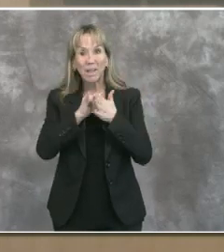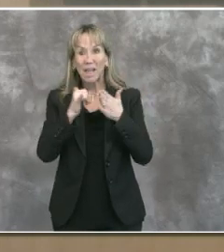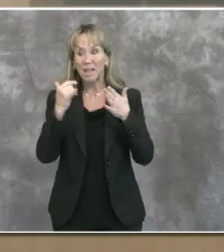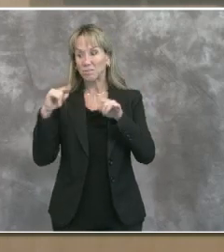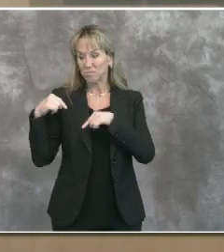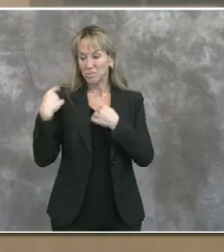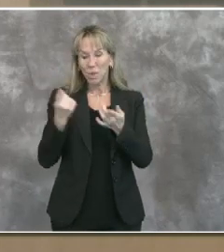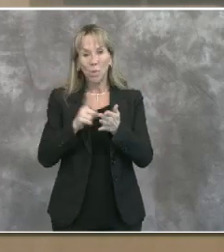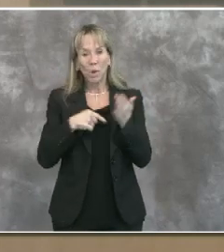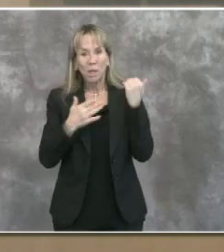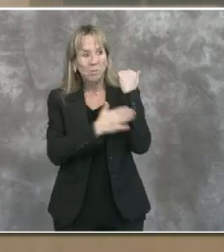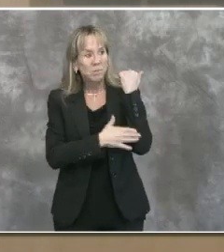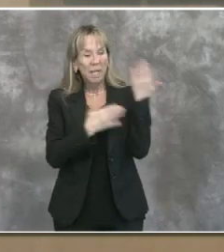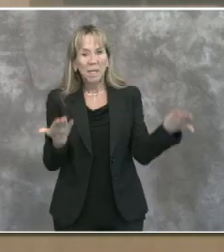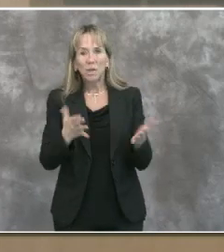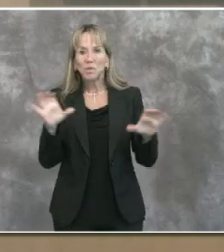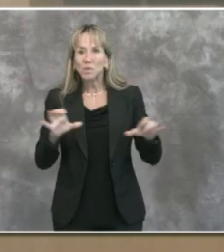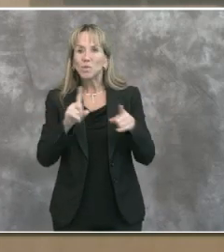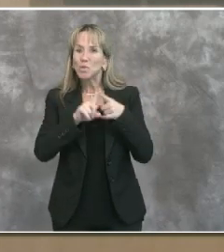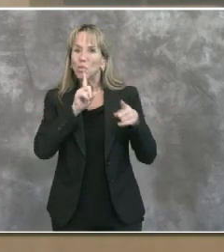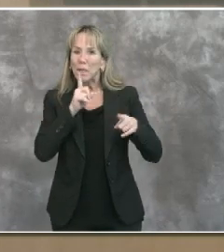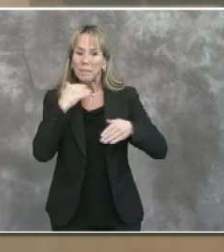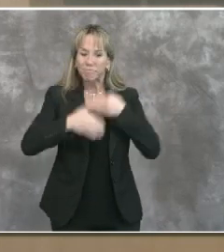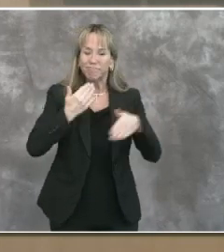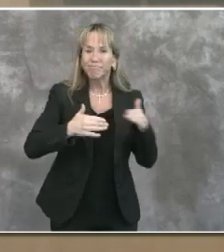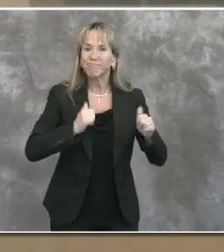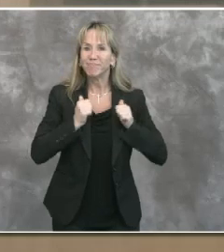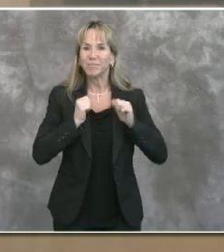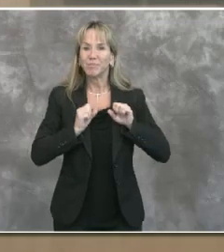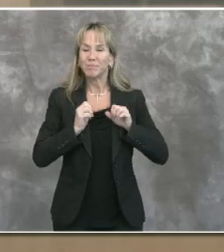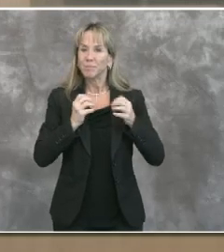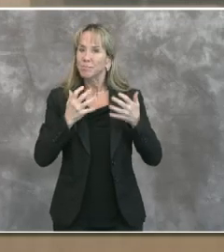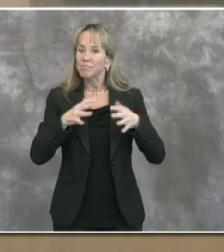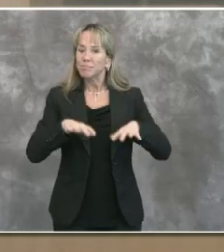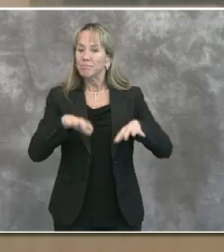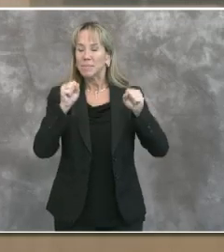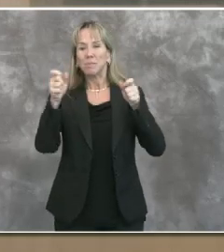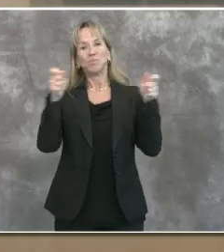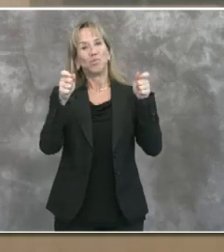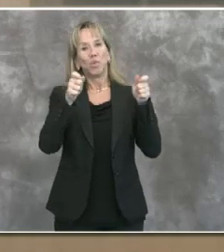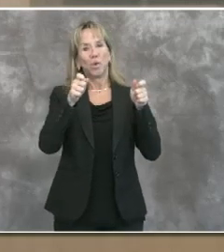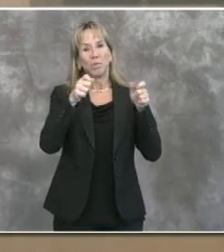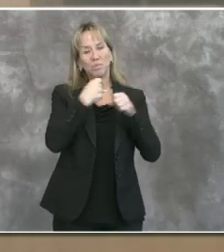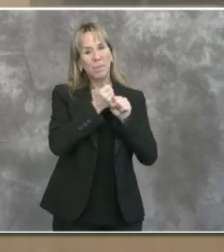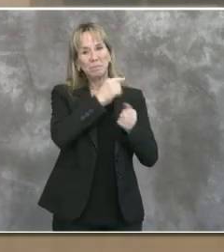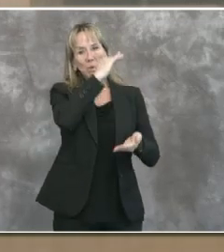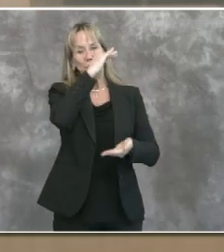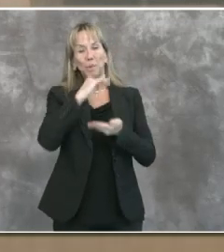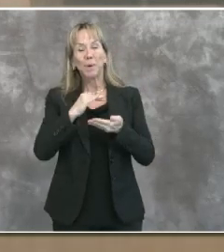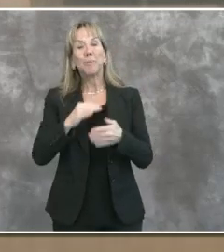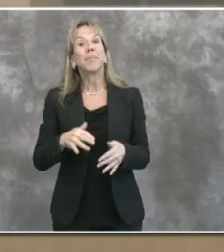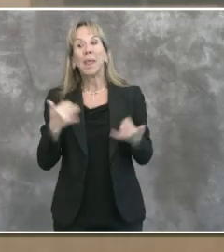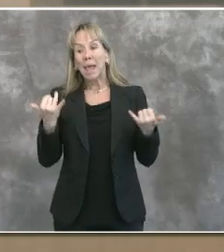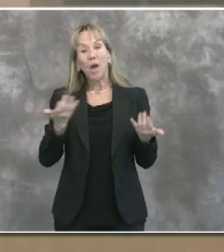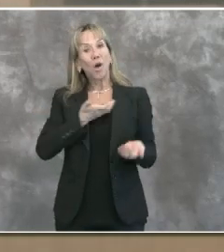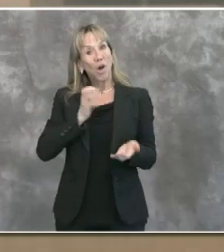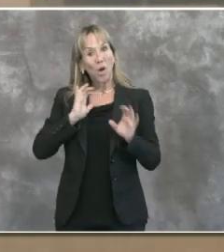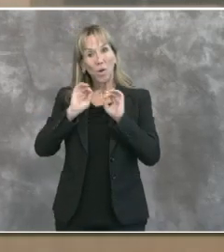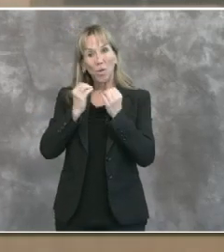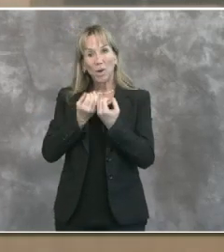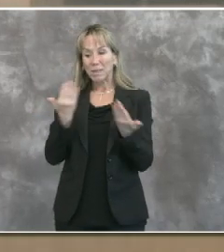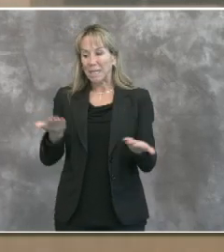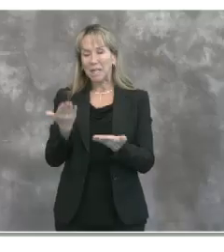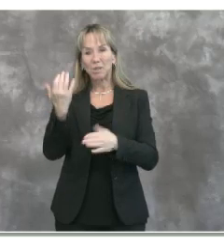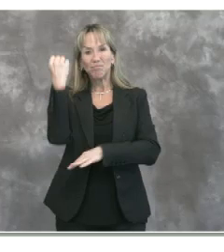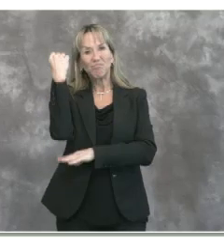gone into controlling this terrible outbreak. At the Workforce Partnership, we've been around for 45 years, serving the entire